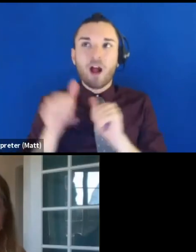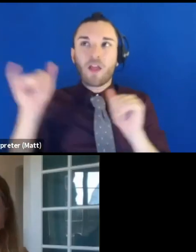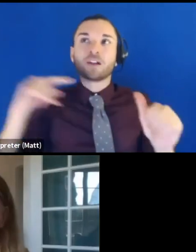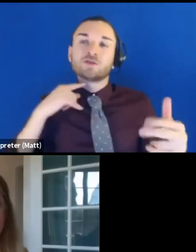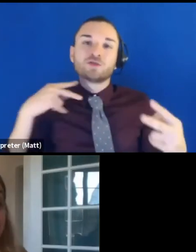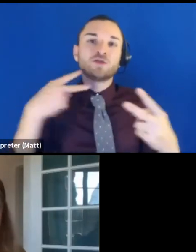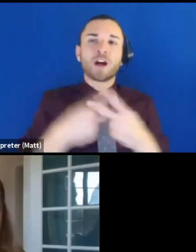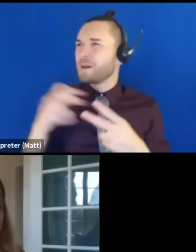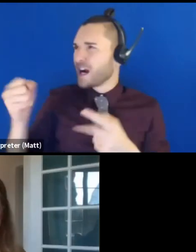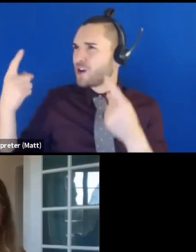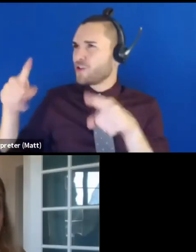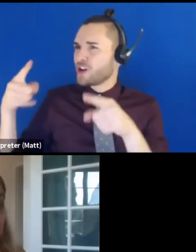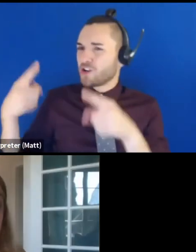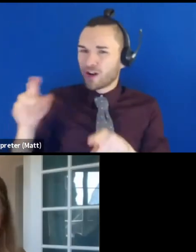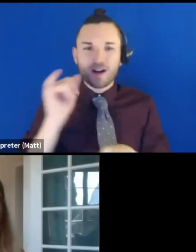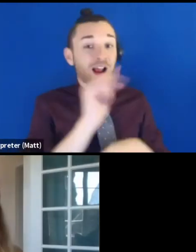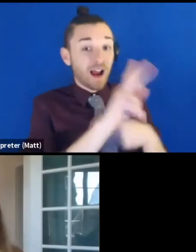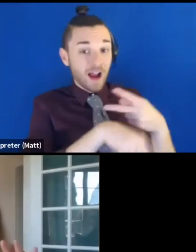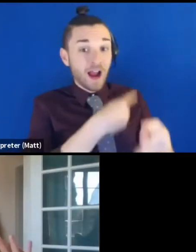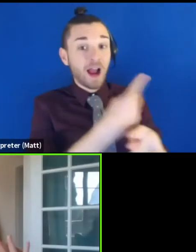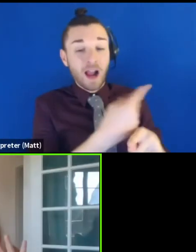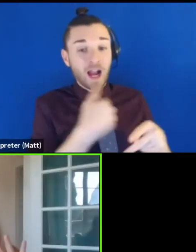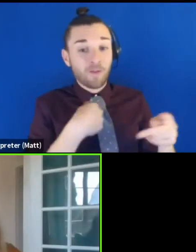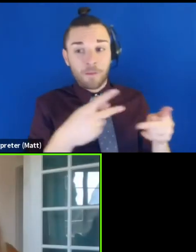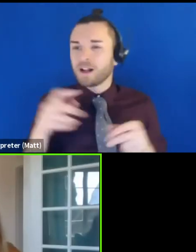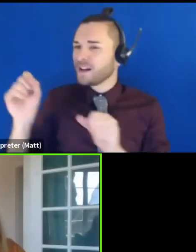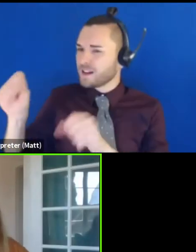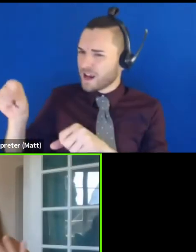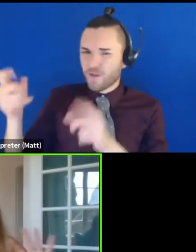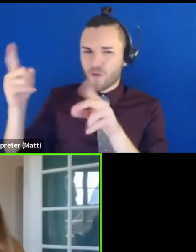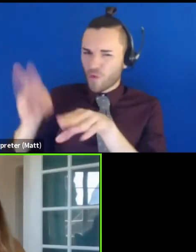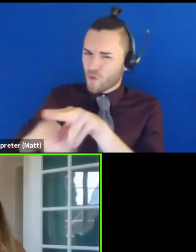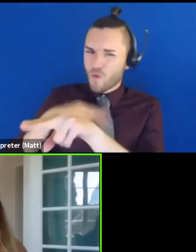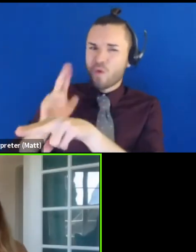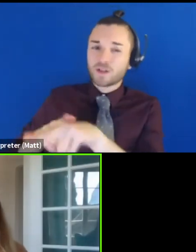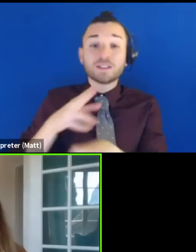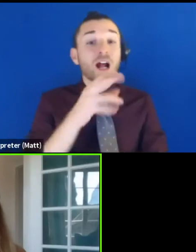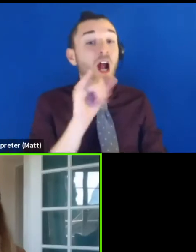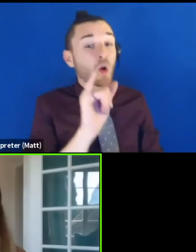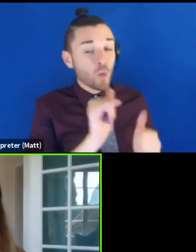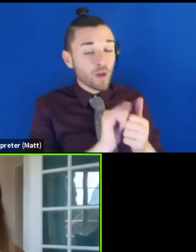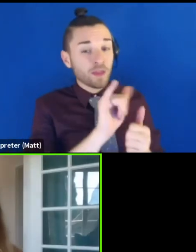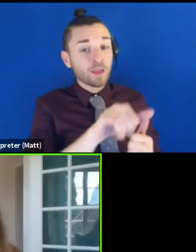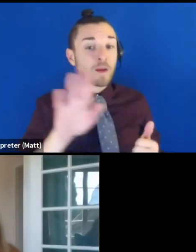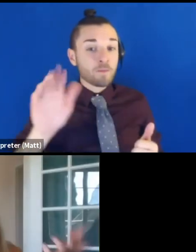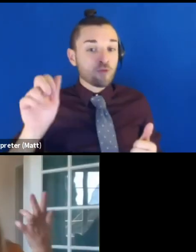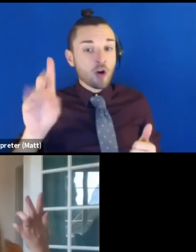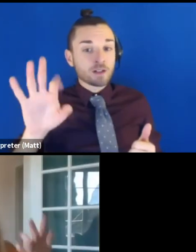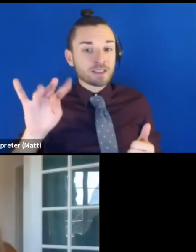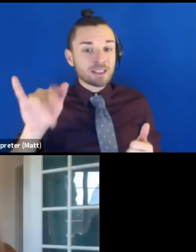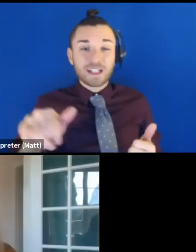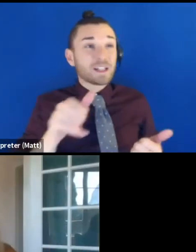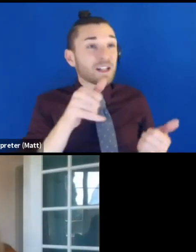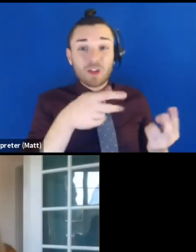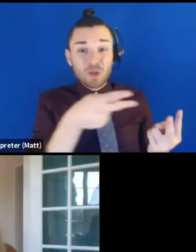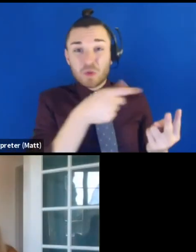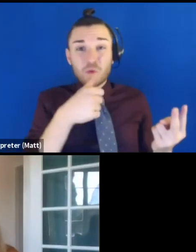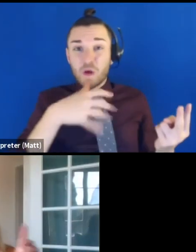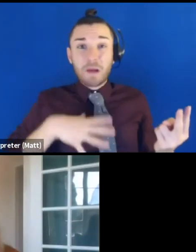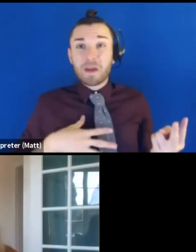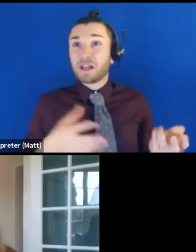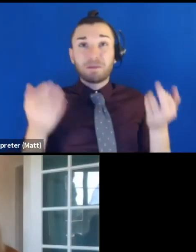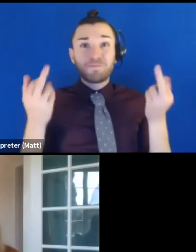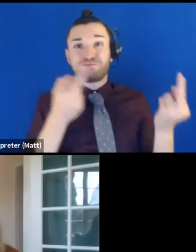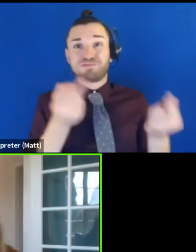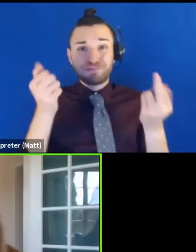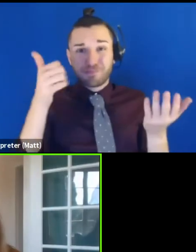place for both kinds of comedy. I think there's Broad City. Patriarchy is irrelevant to them. They're in a world of their own making.